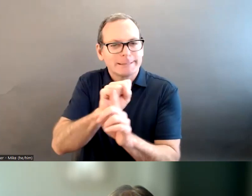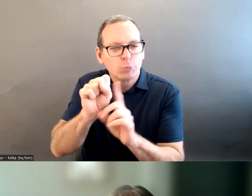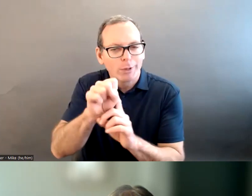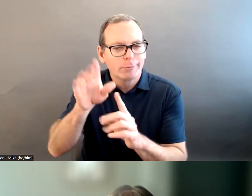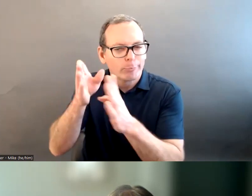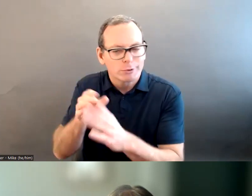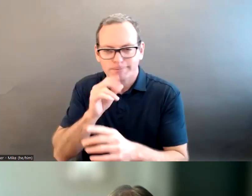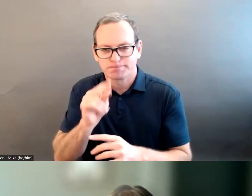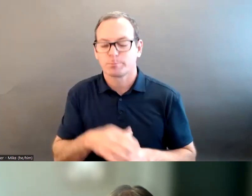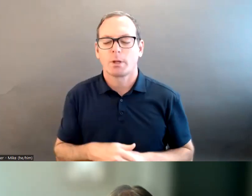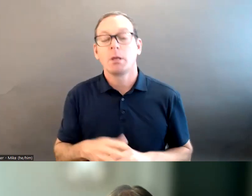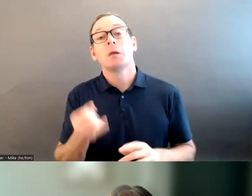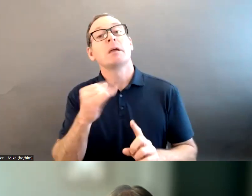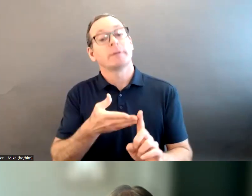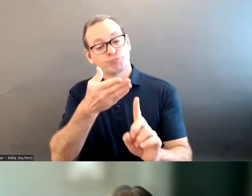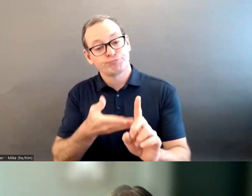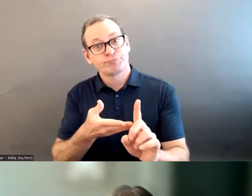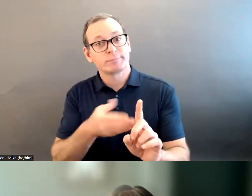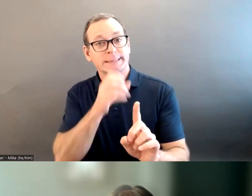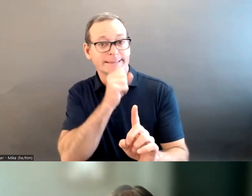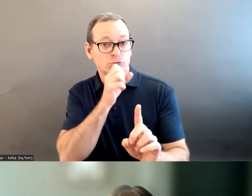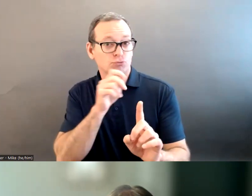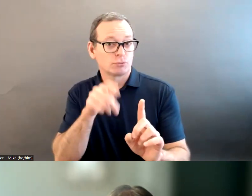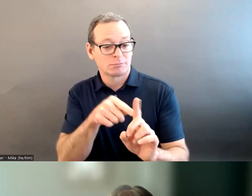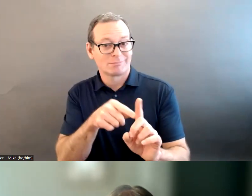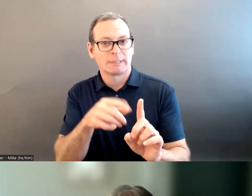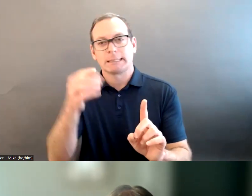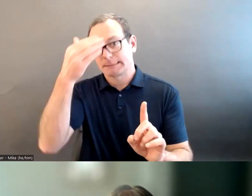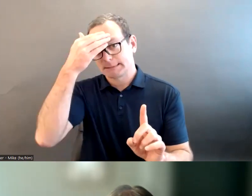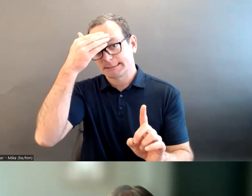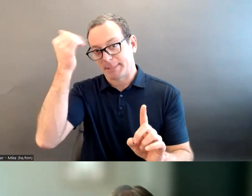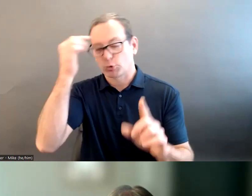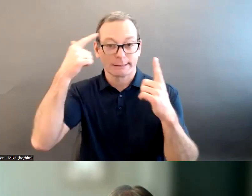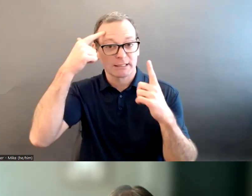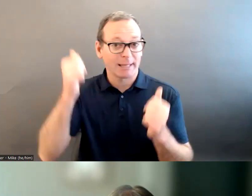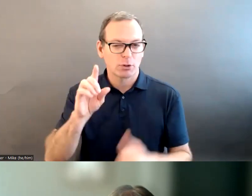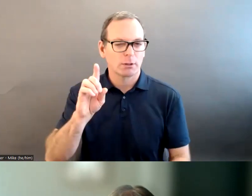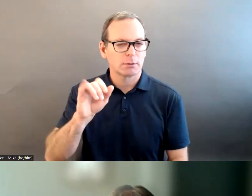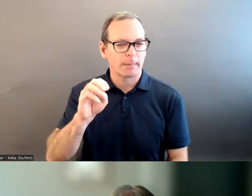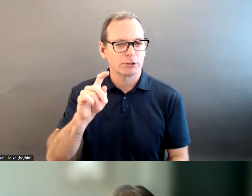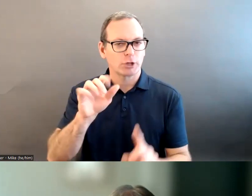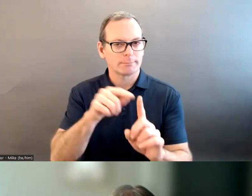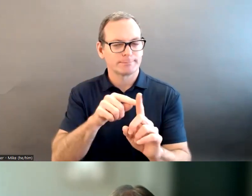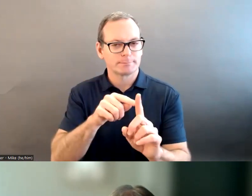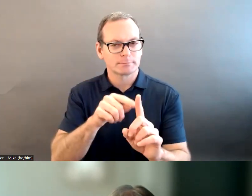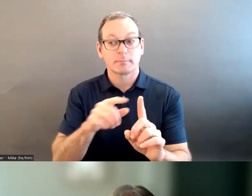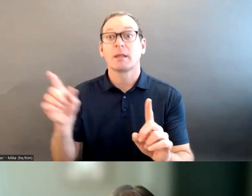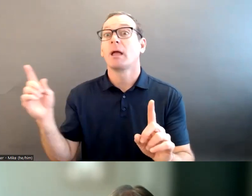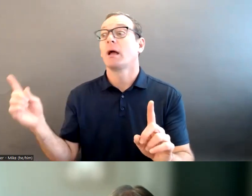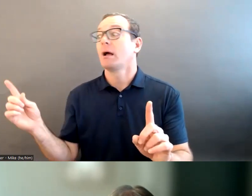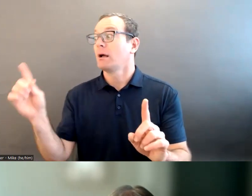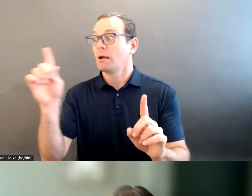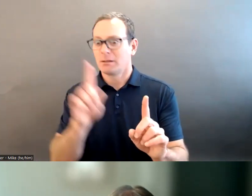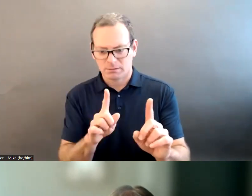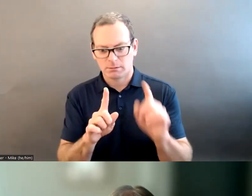senior has dementia and other family members are visiting and don't understand that journey the senior is on and are